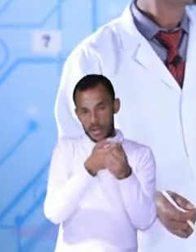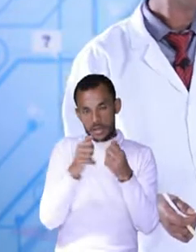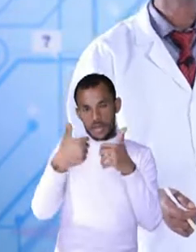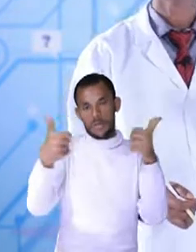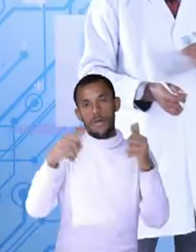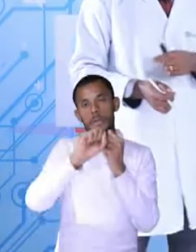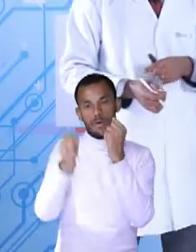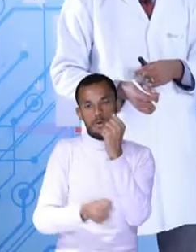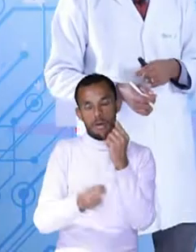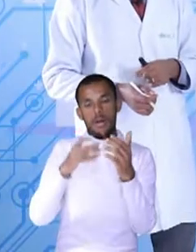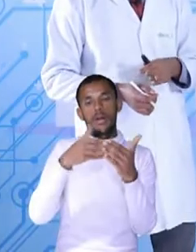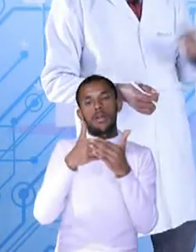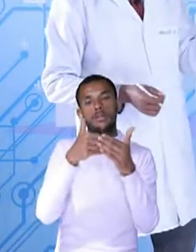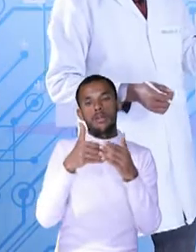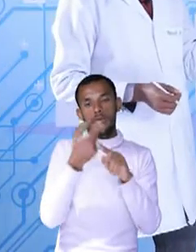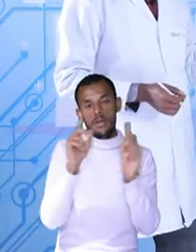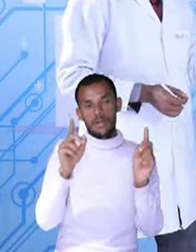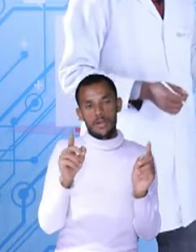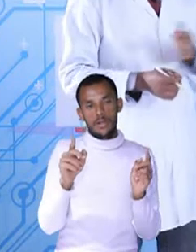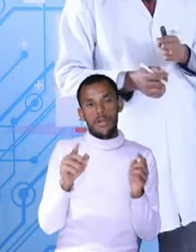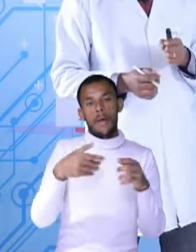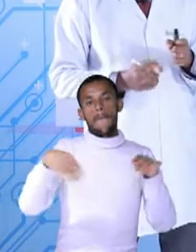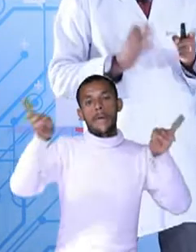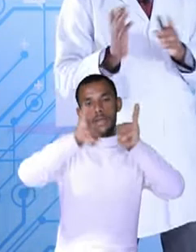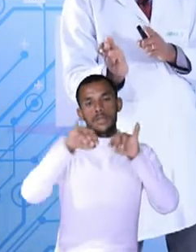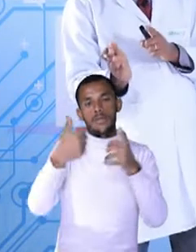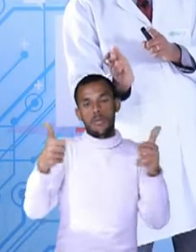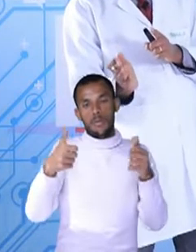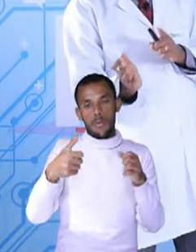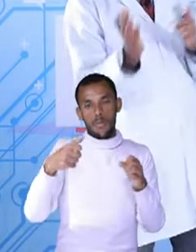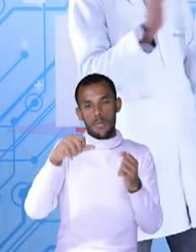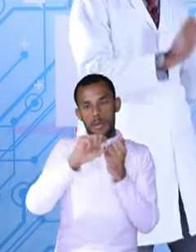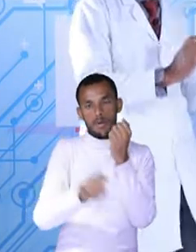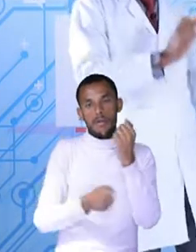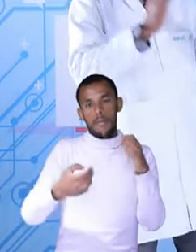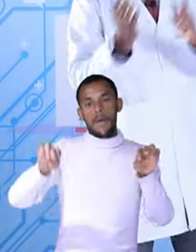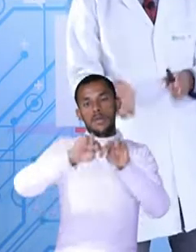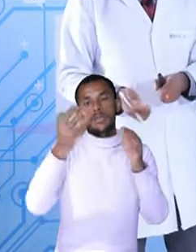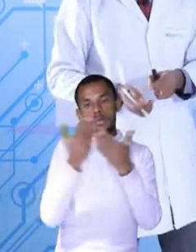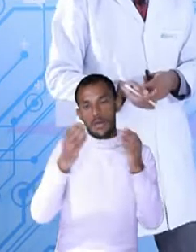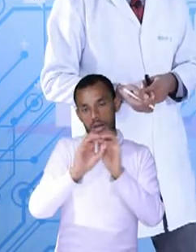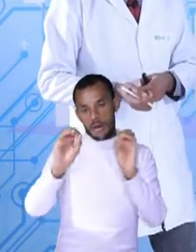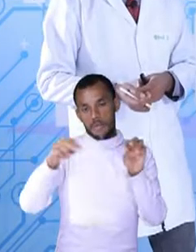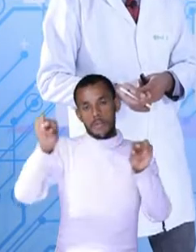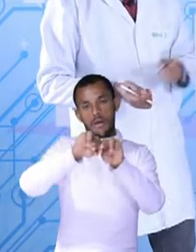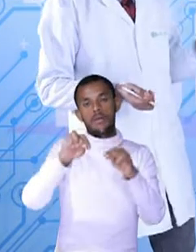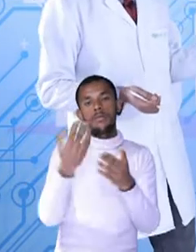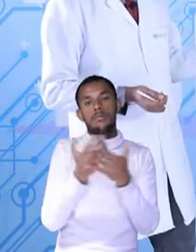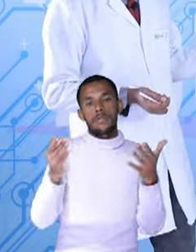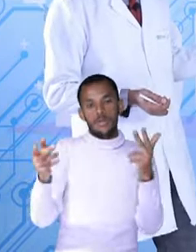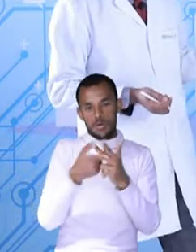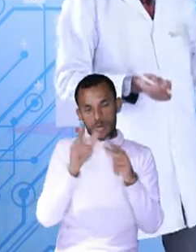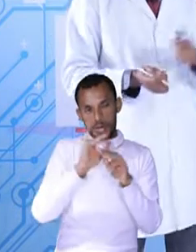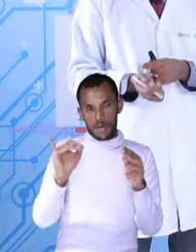separation based on density difference. Magnetic separation based on their what? Magnetic substance and non-magnetic substance. The